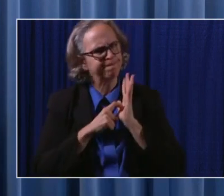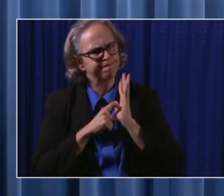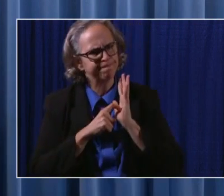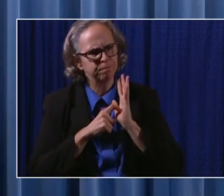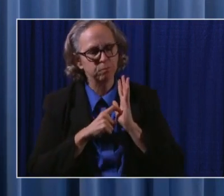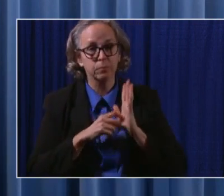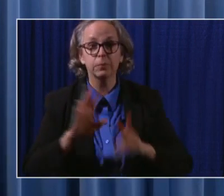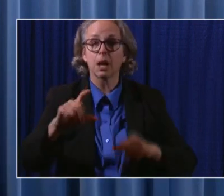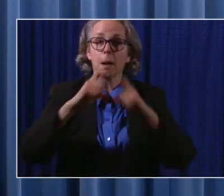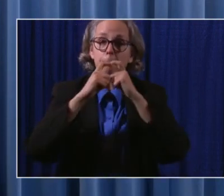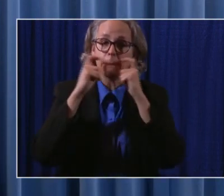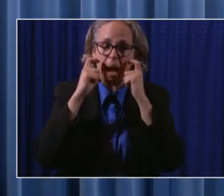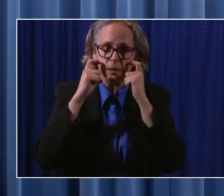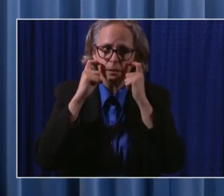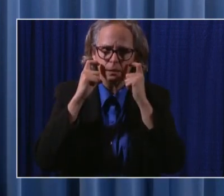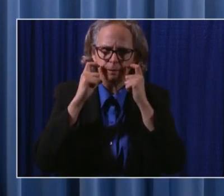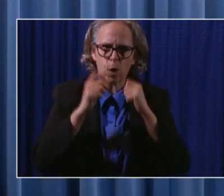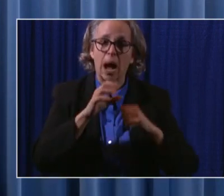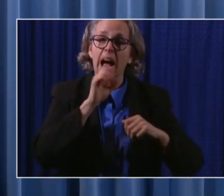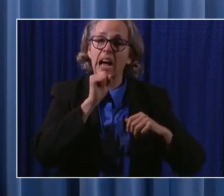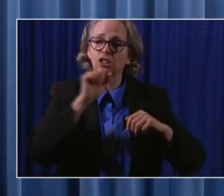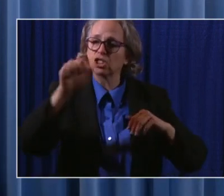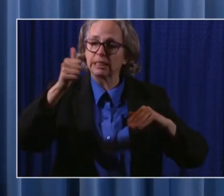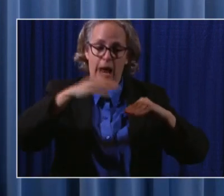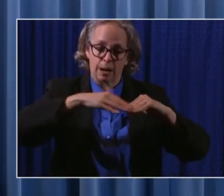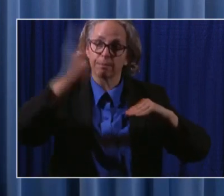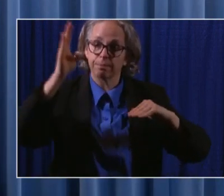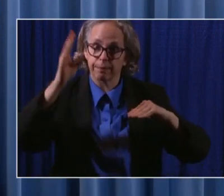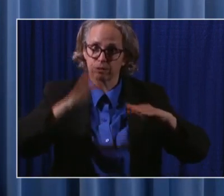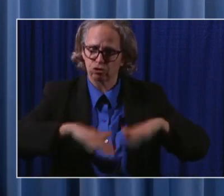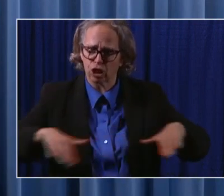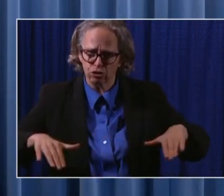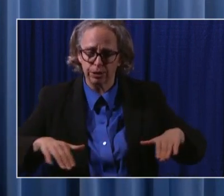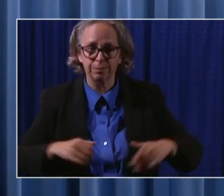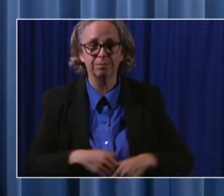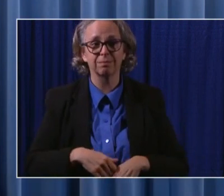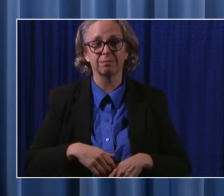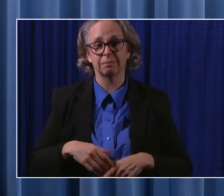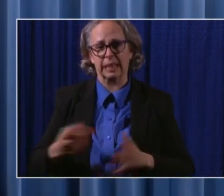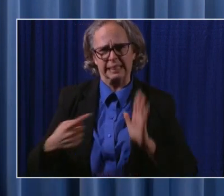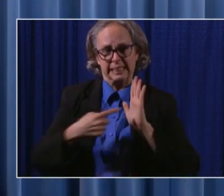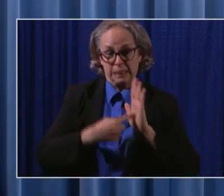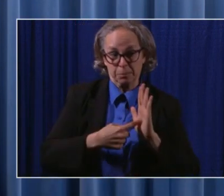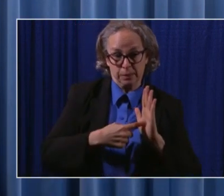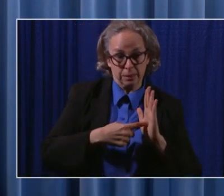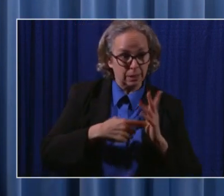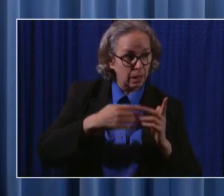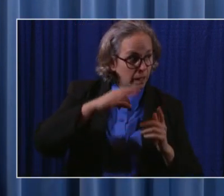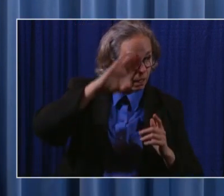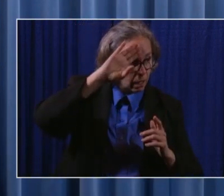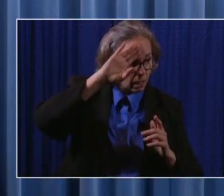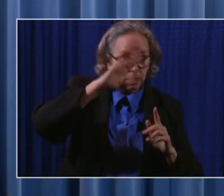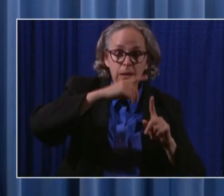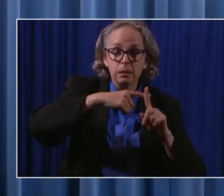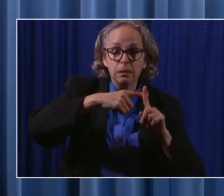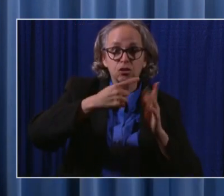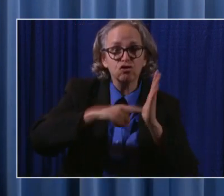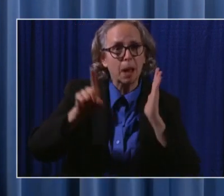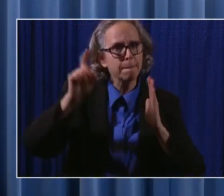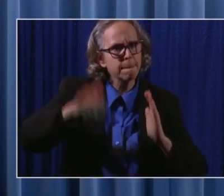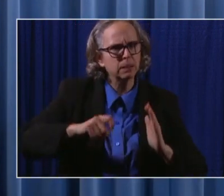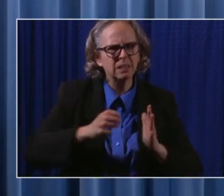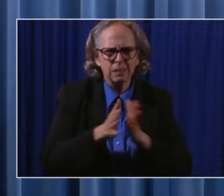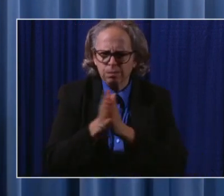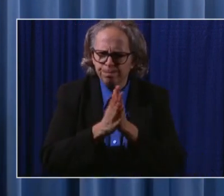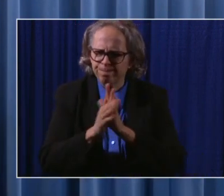they have a health exemption. Symptom and temperature checks when staff and children arrive, washing hands throughout the day, including